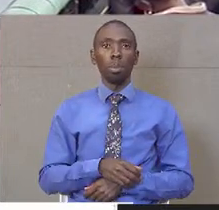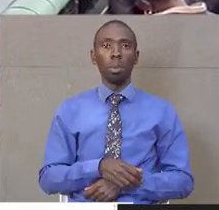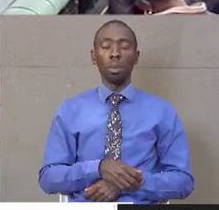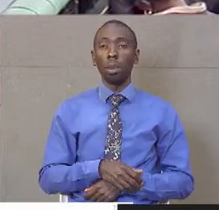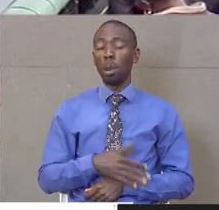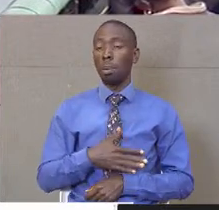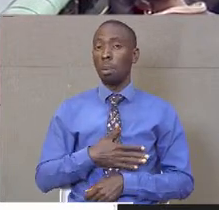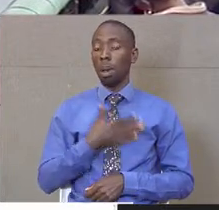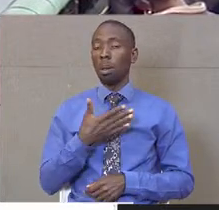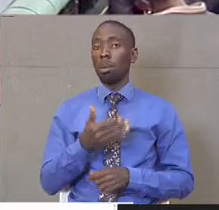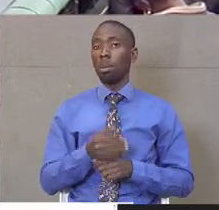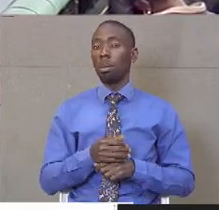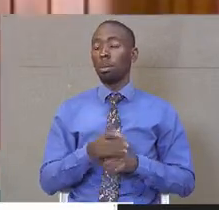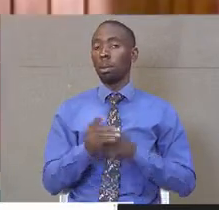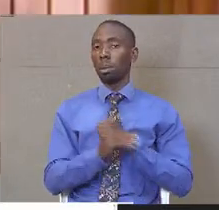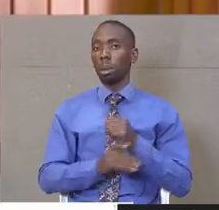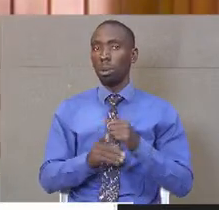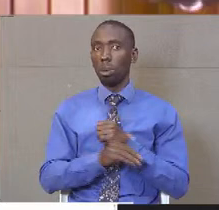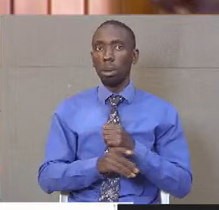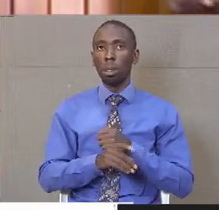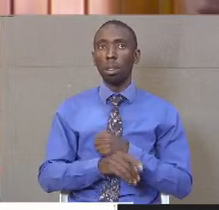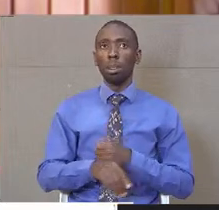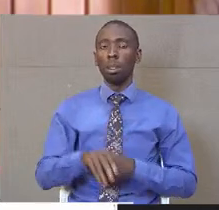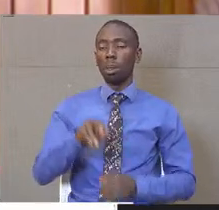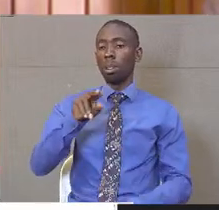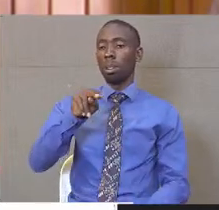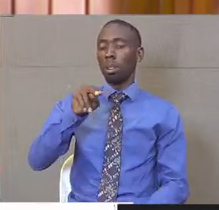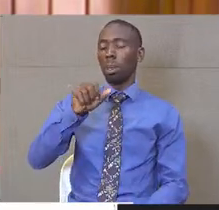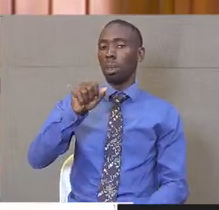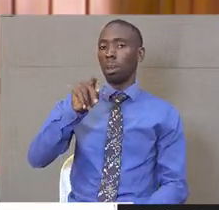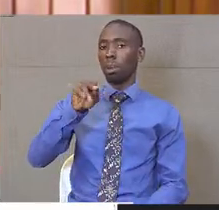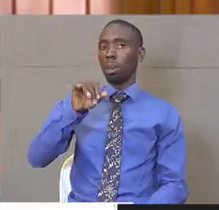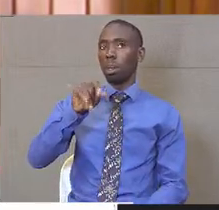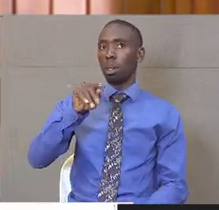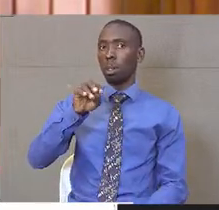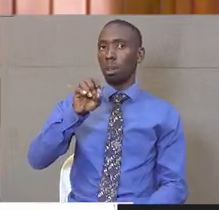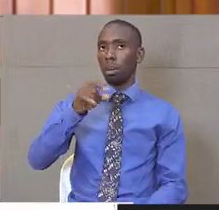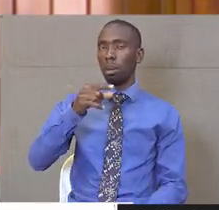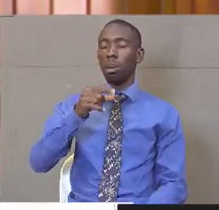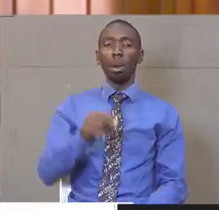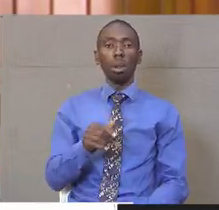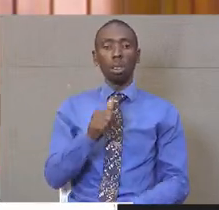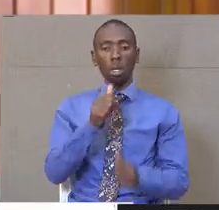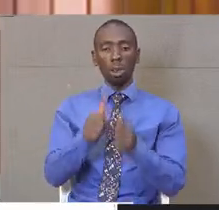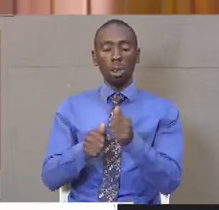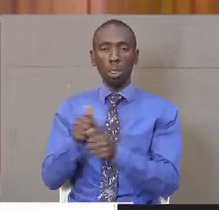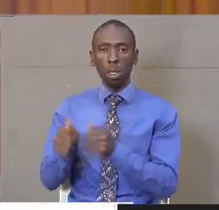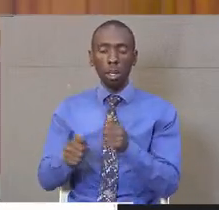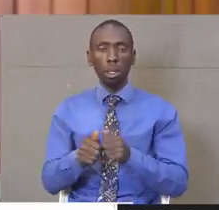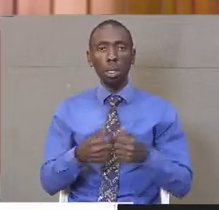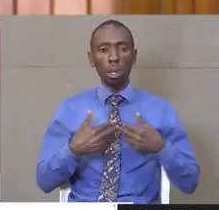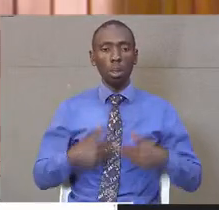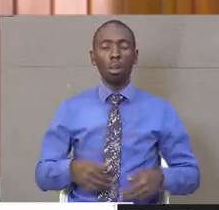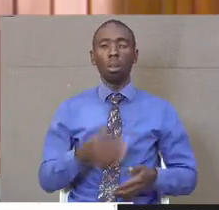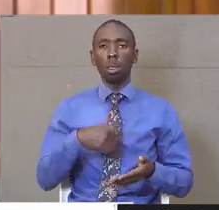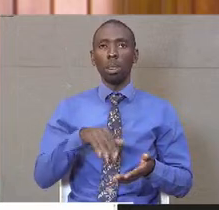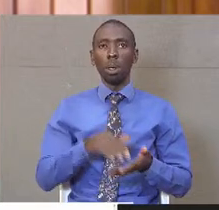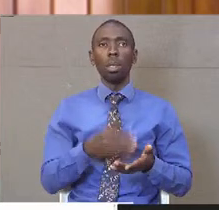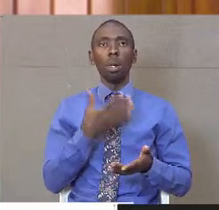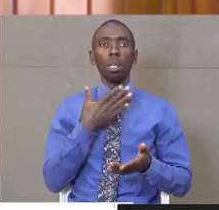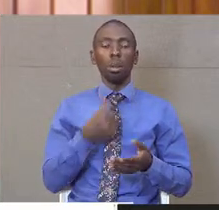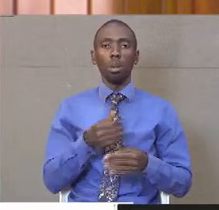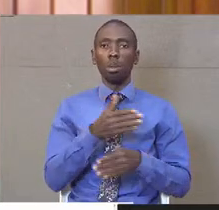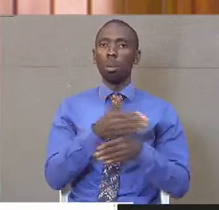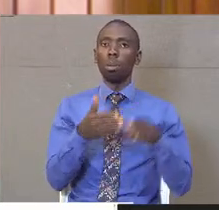literally every health facility needs to be refurbished. Some of them need to be condemned because they are